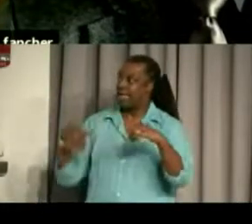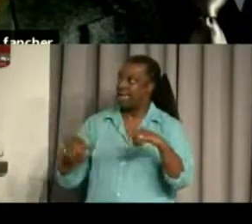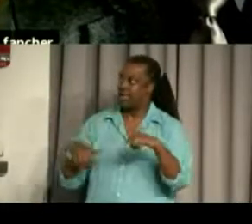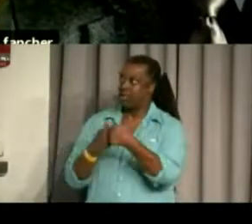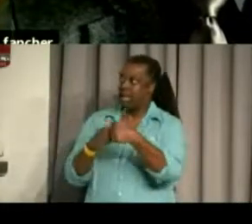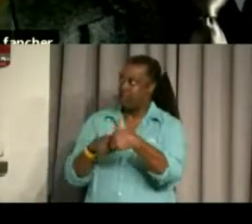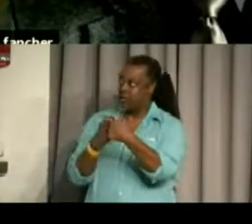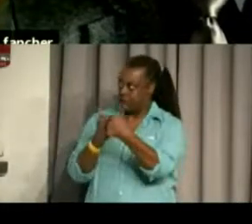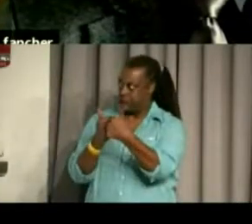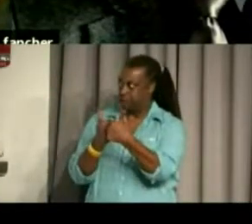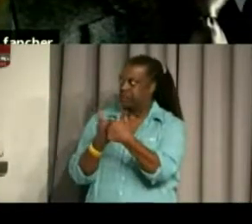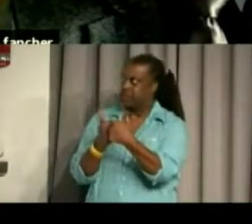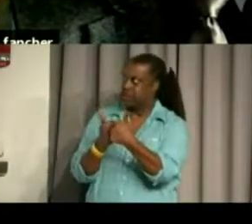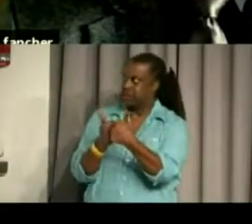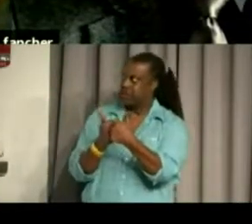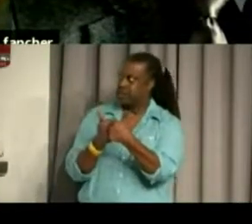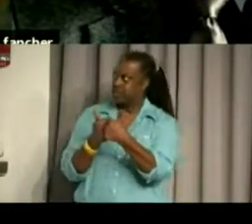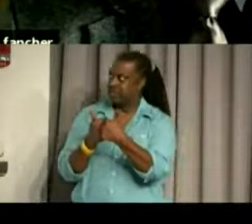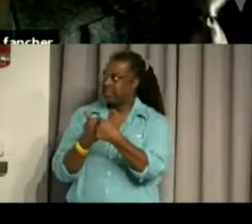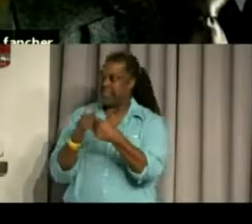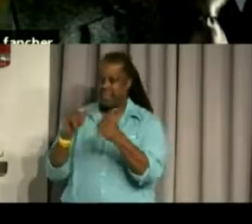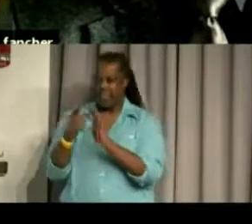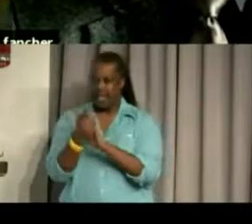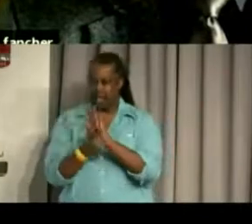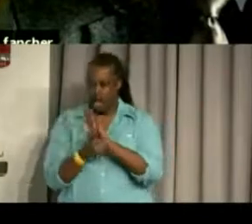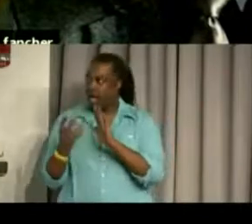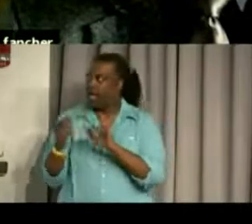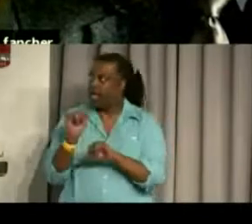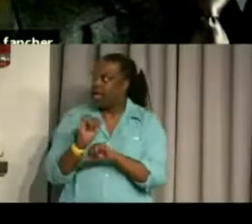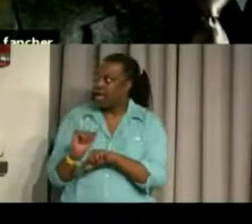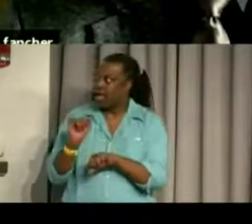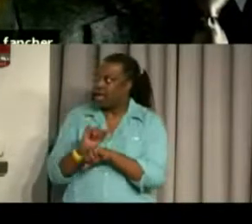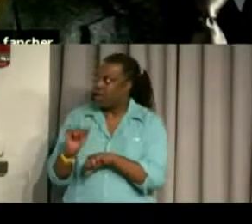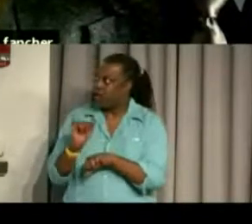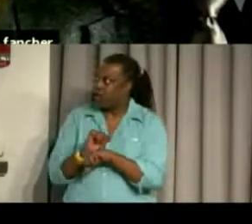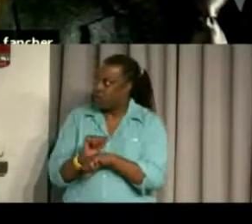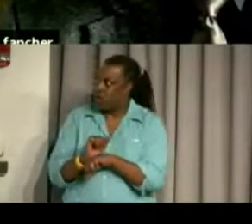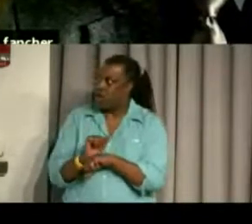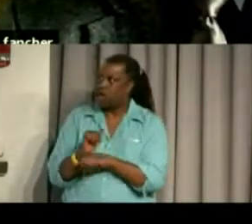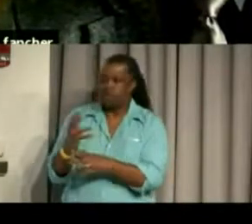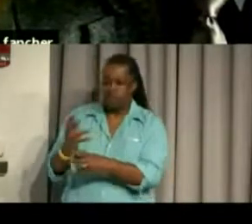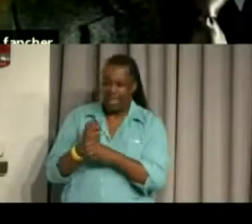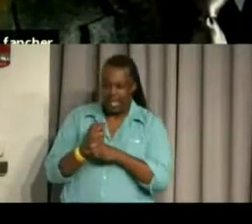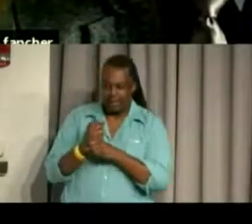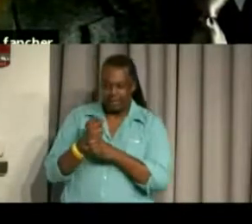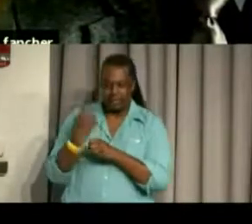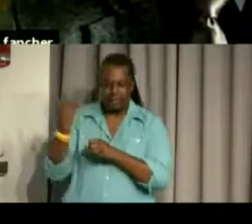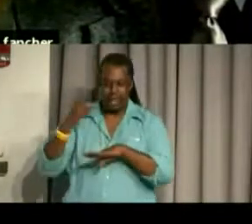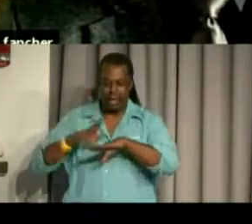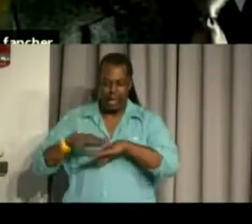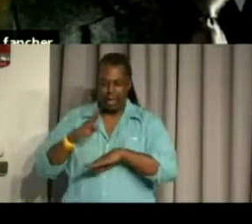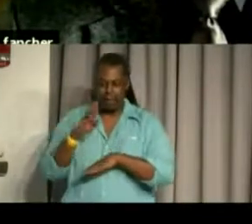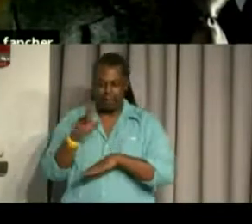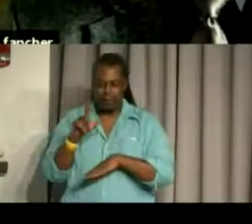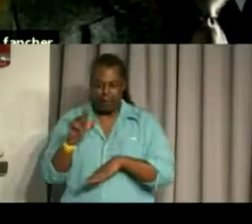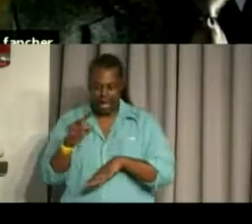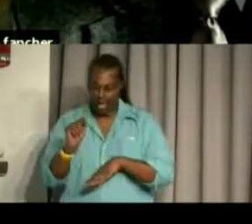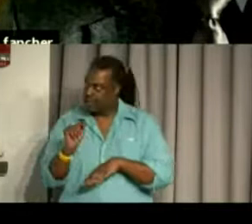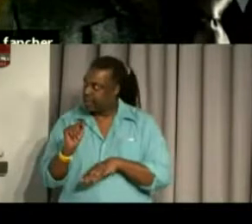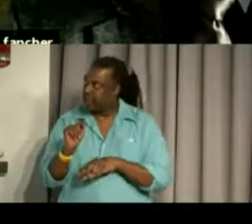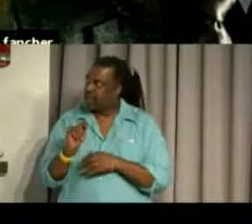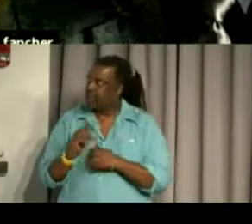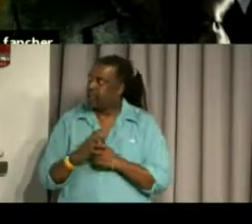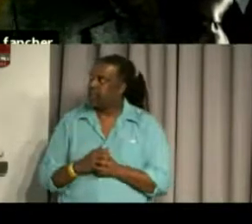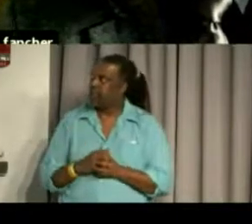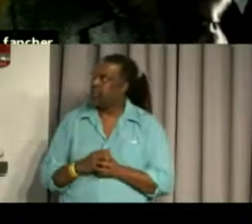challenging that law and worked to get the referendum on the ballot. And I